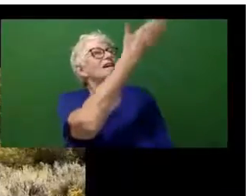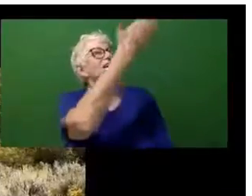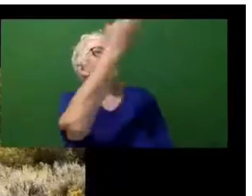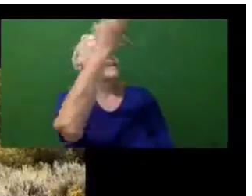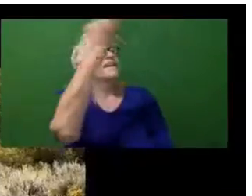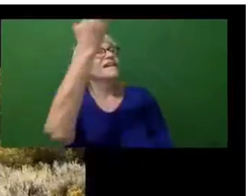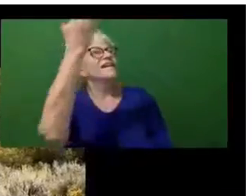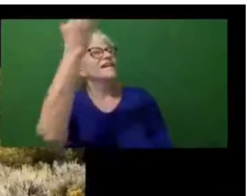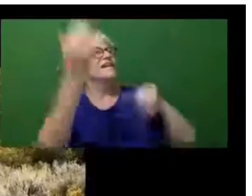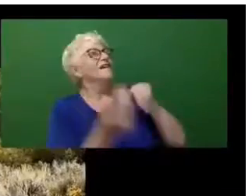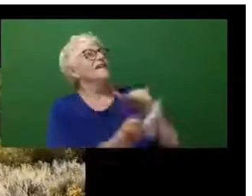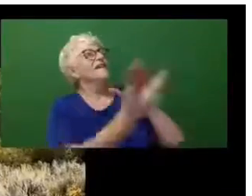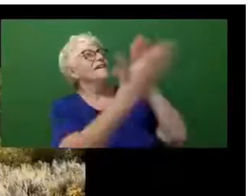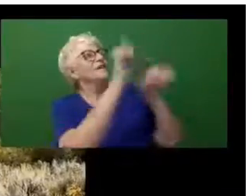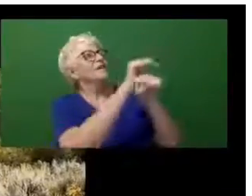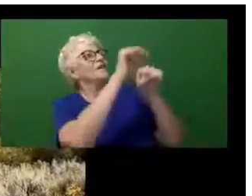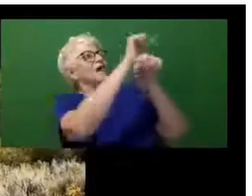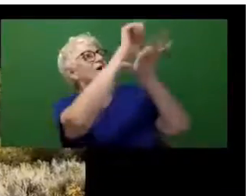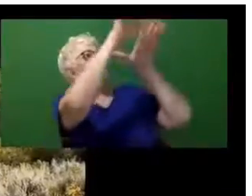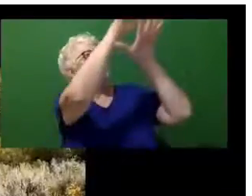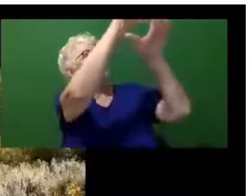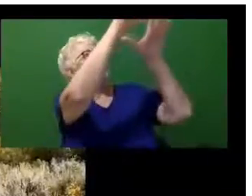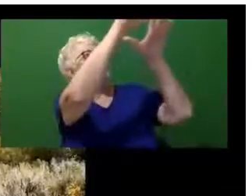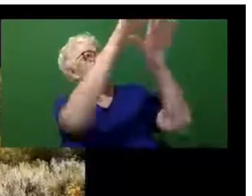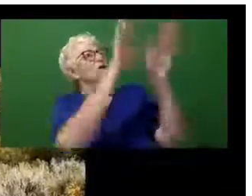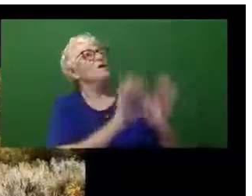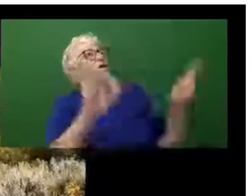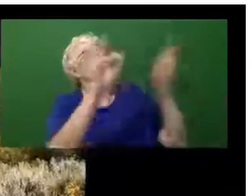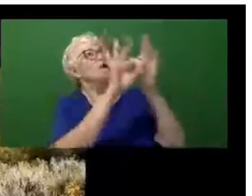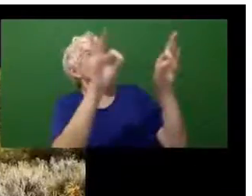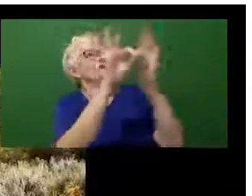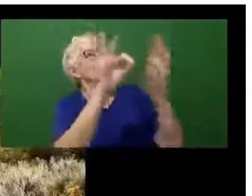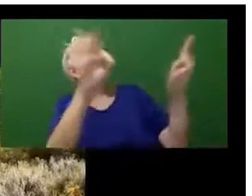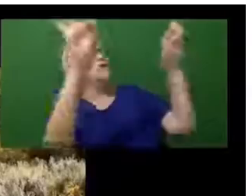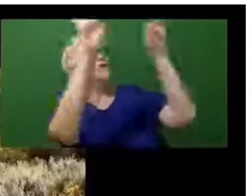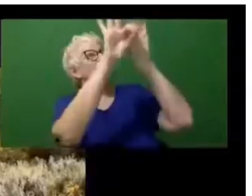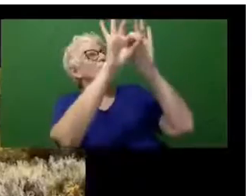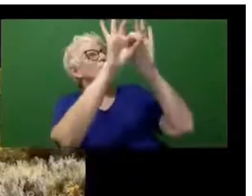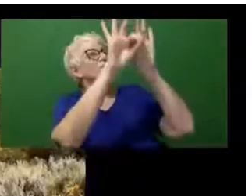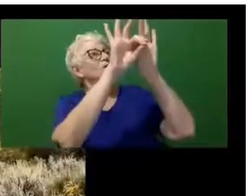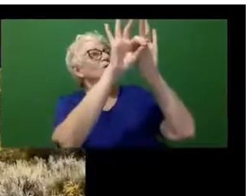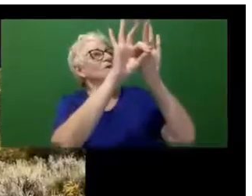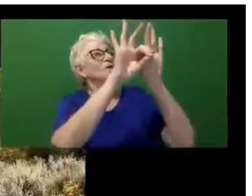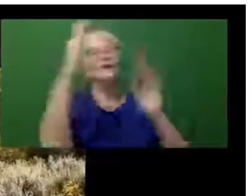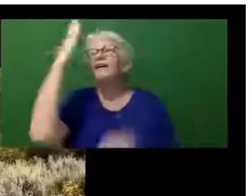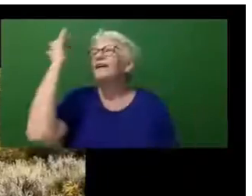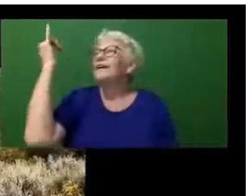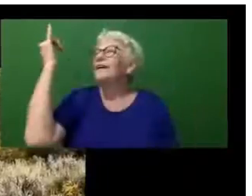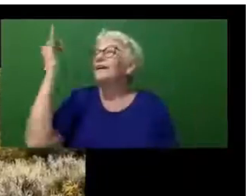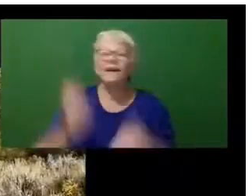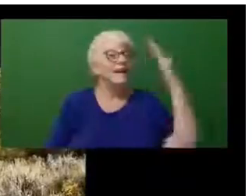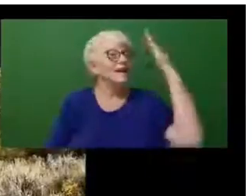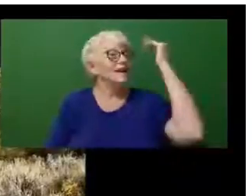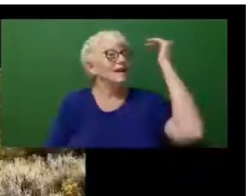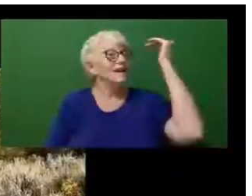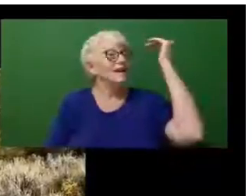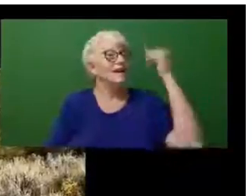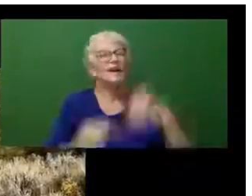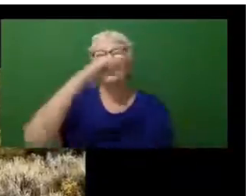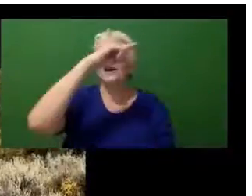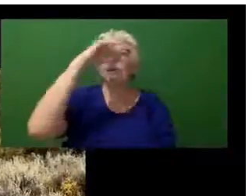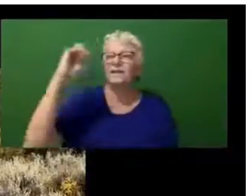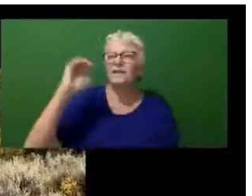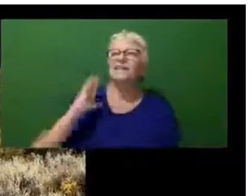Romemu Adonai Eloheinu v'ishtachavu lehar kodesho.